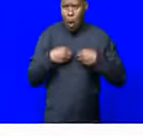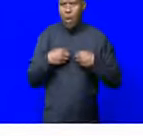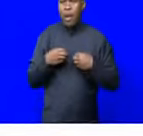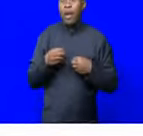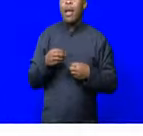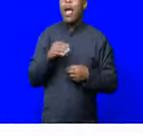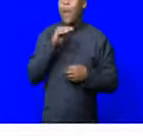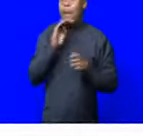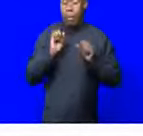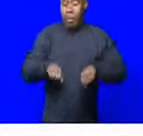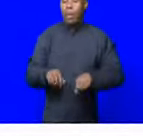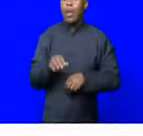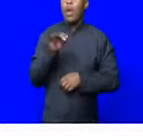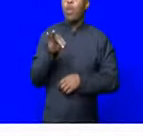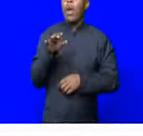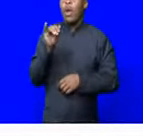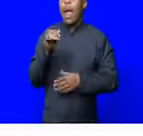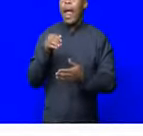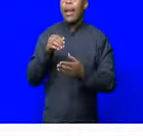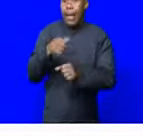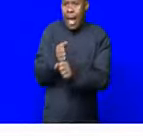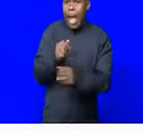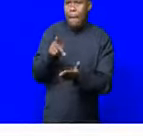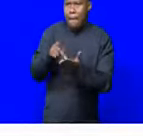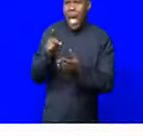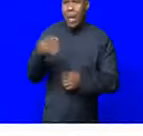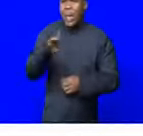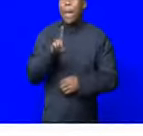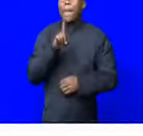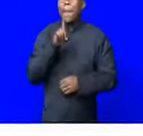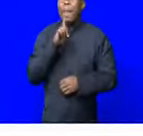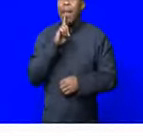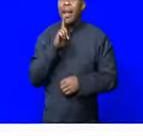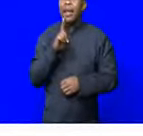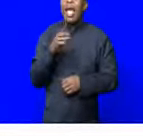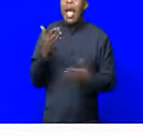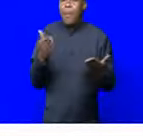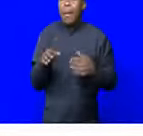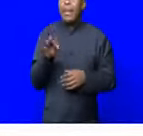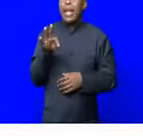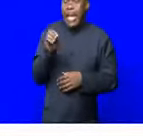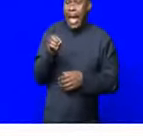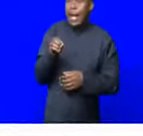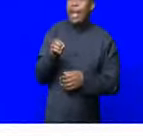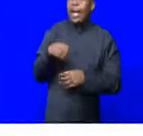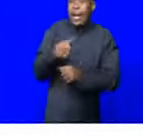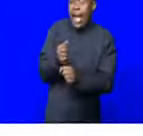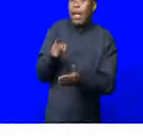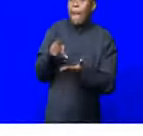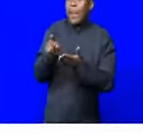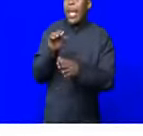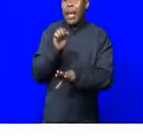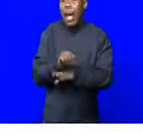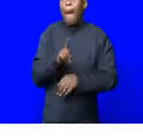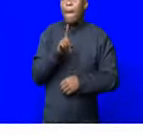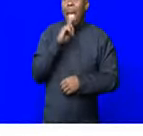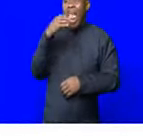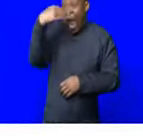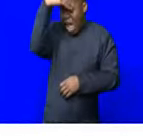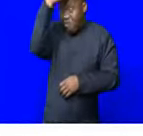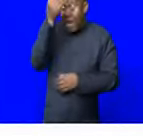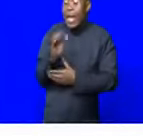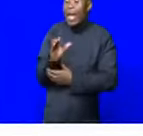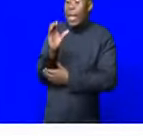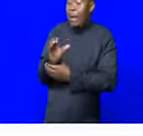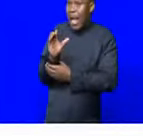neqinga bese kuphela nenyanga kuba bo 30 days plus sithike kunaloko siyanqusa lo sehulumende asibukele ngoba uma uwenta etikwelede